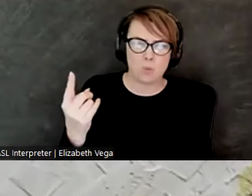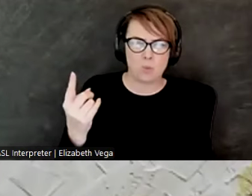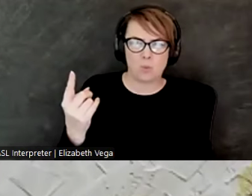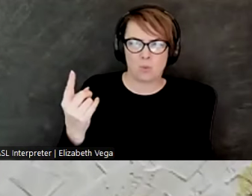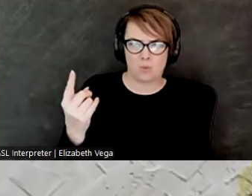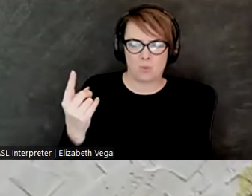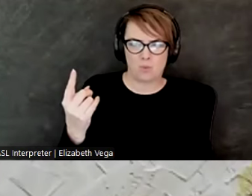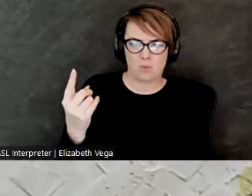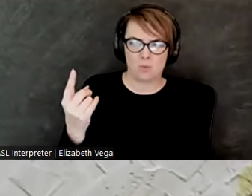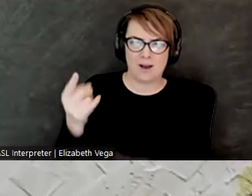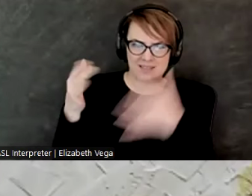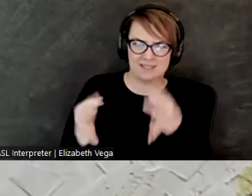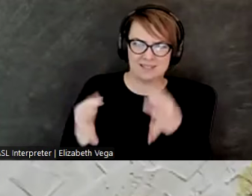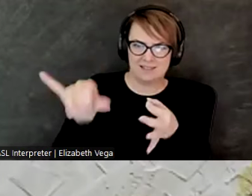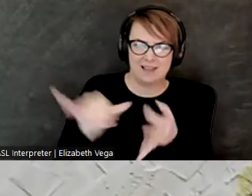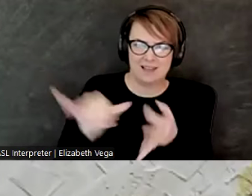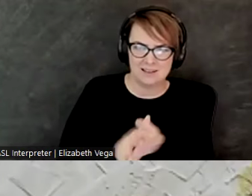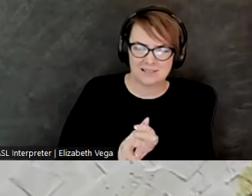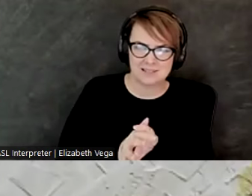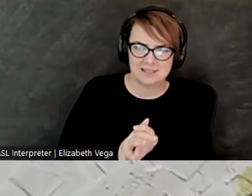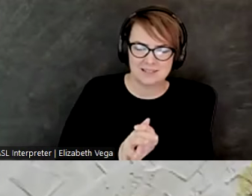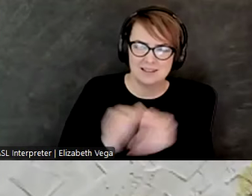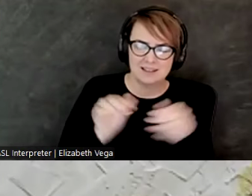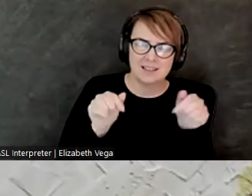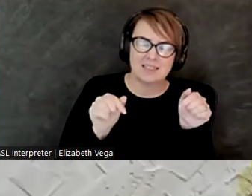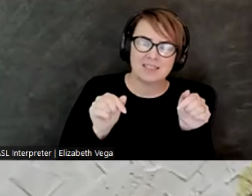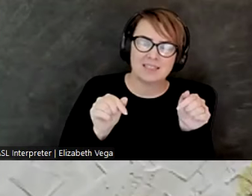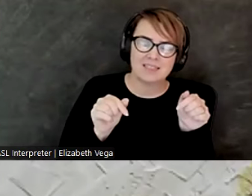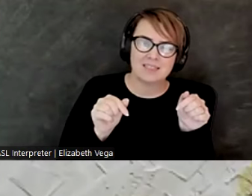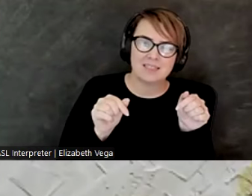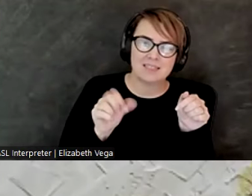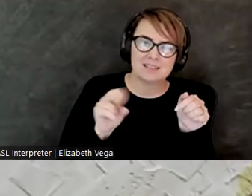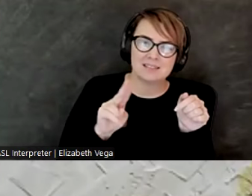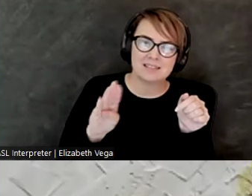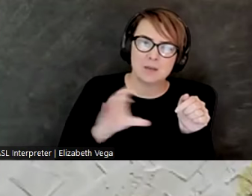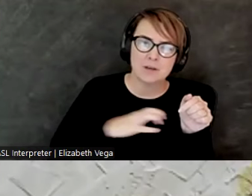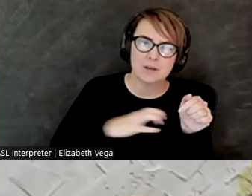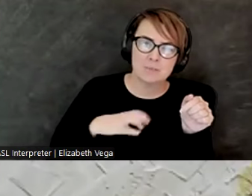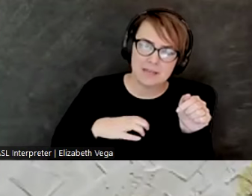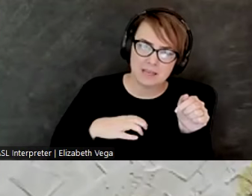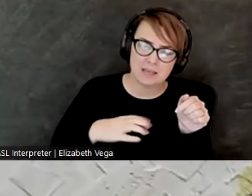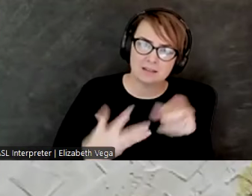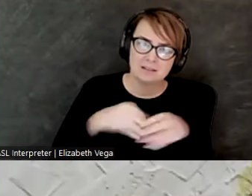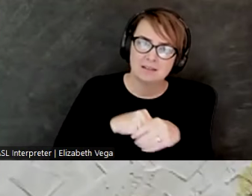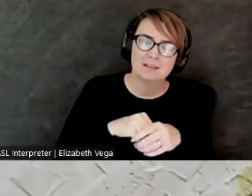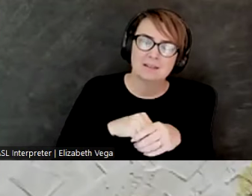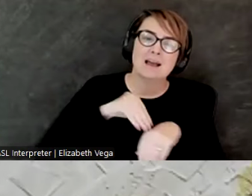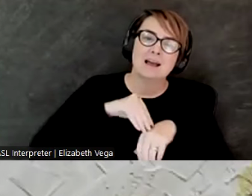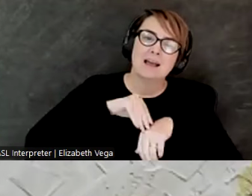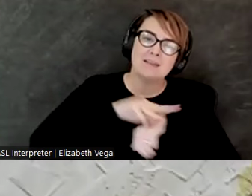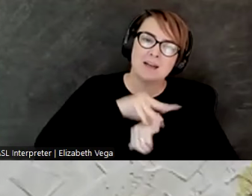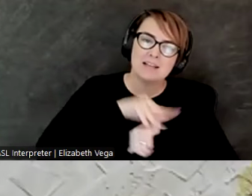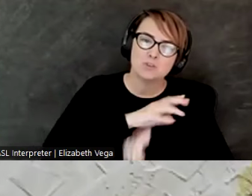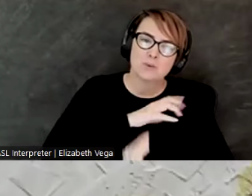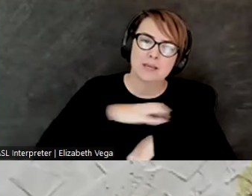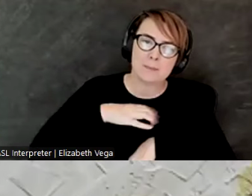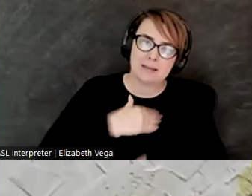when this is still, this, the subcommittee is made up of advisory committee